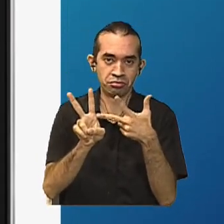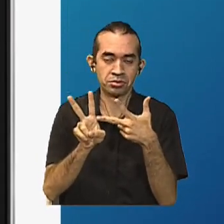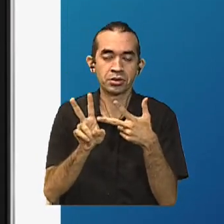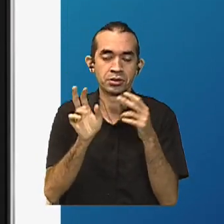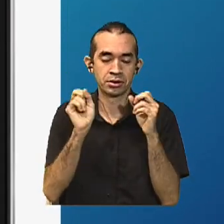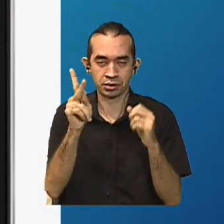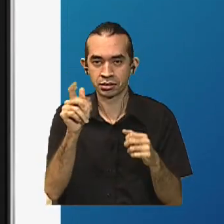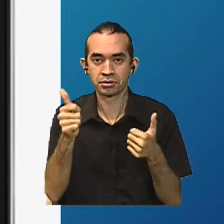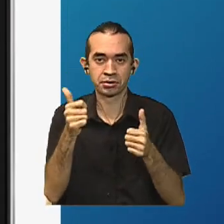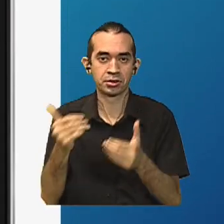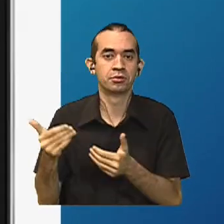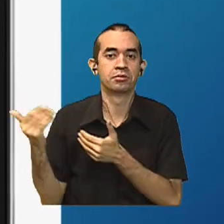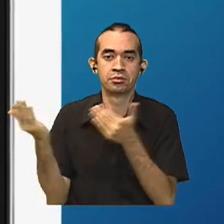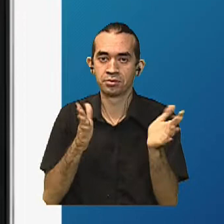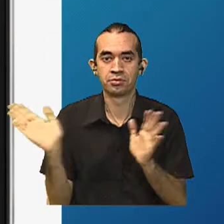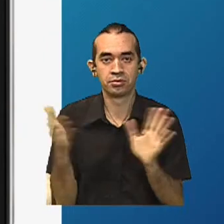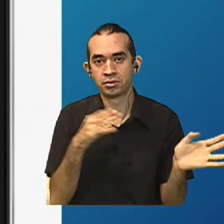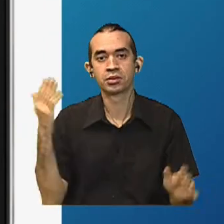Okay, next one.